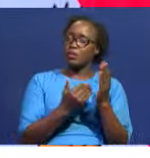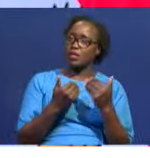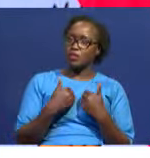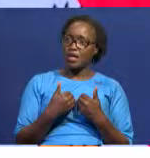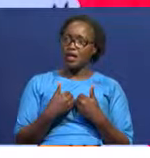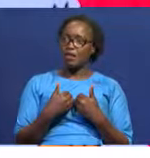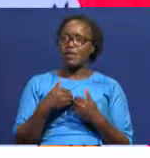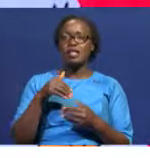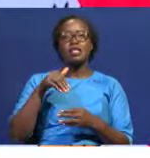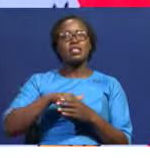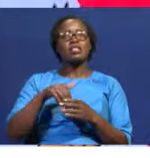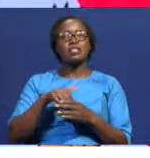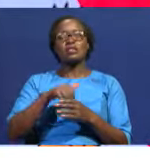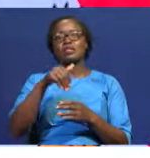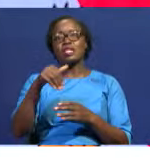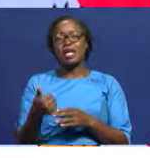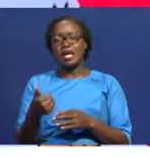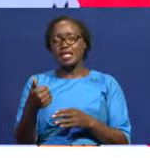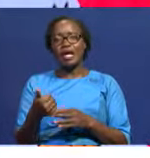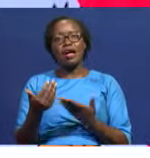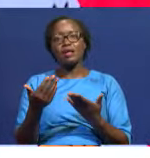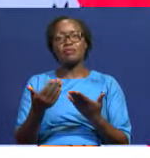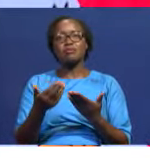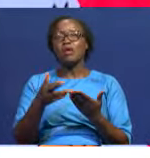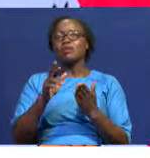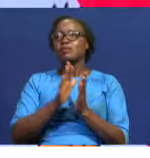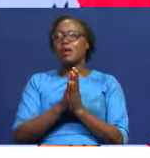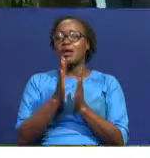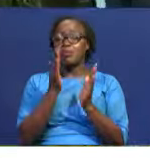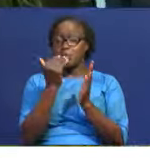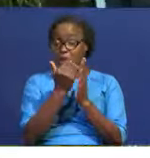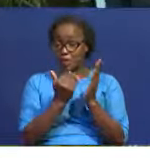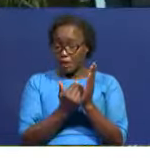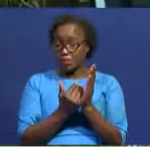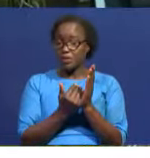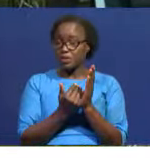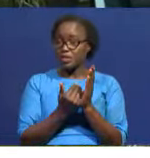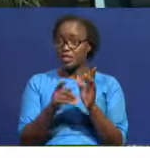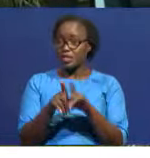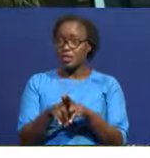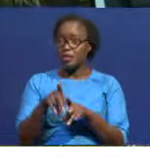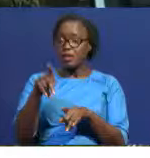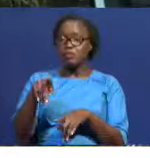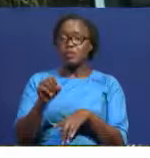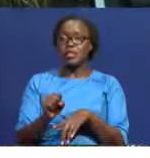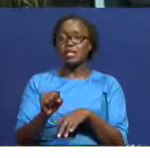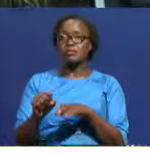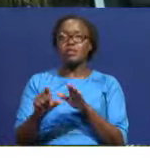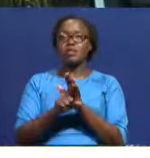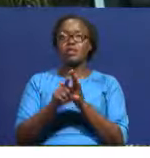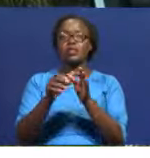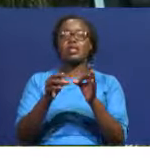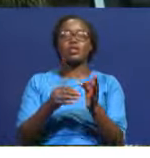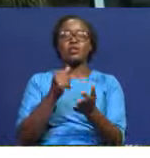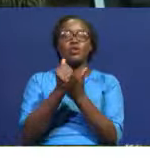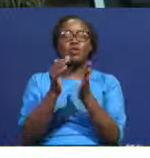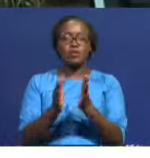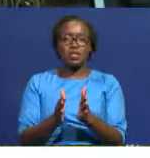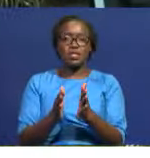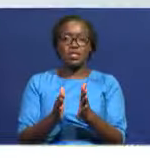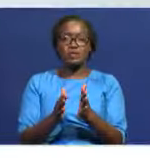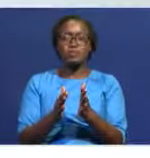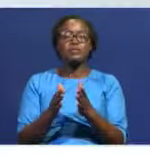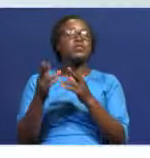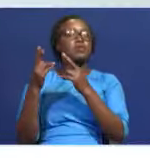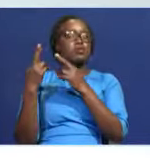have, including other radical measures and programs. Principal secretaries, who are by law the accounting officers, will